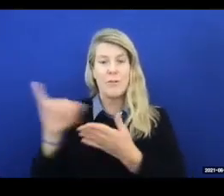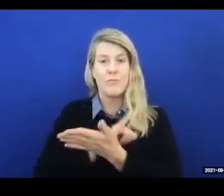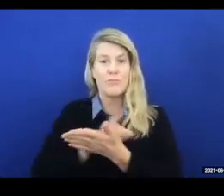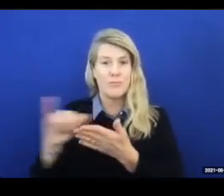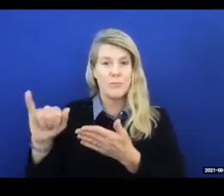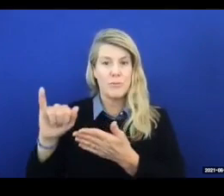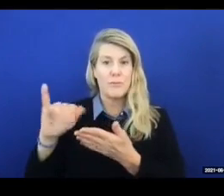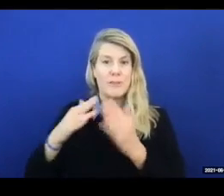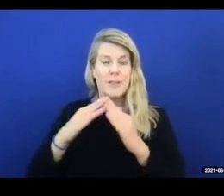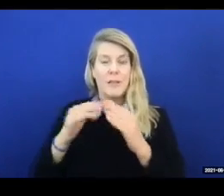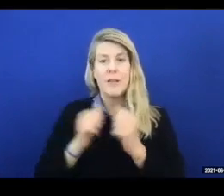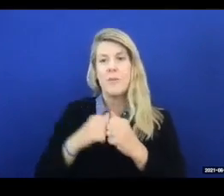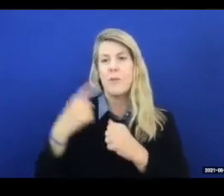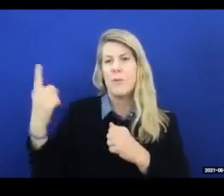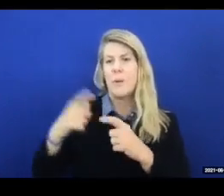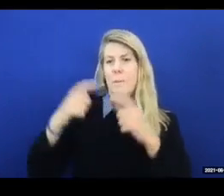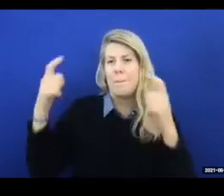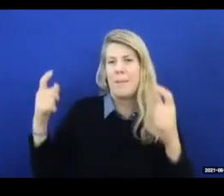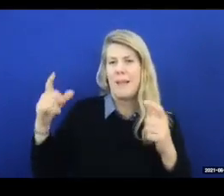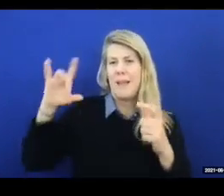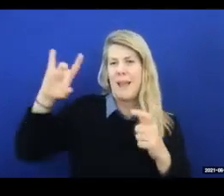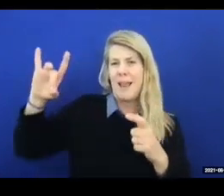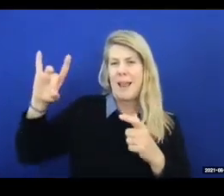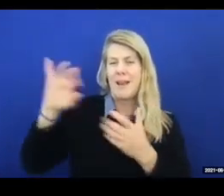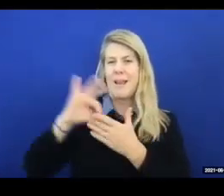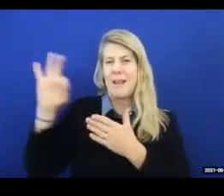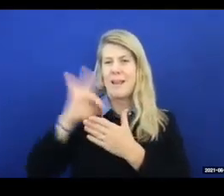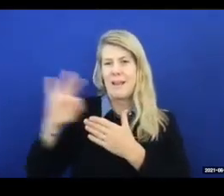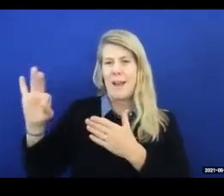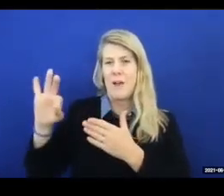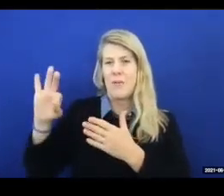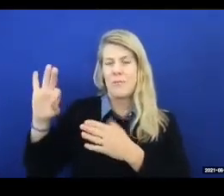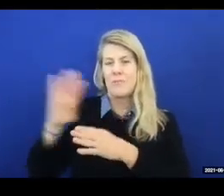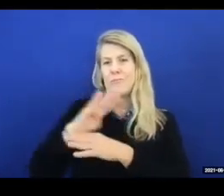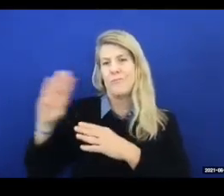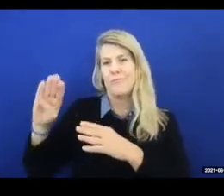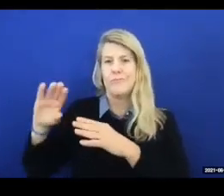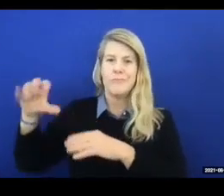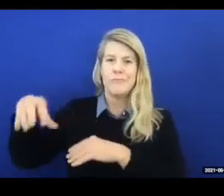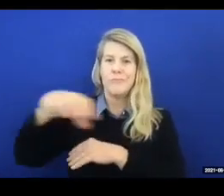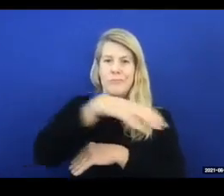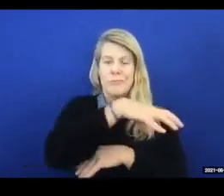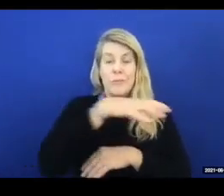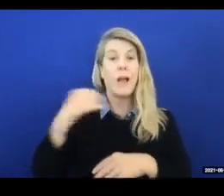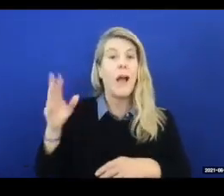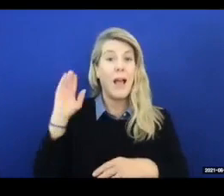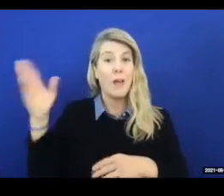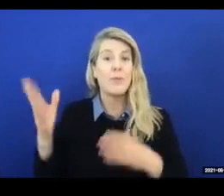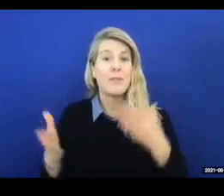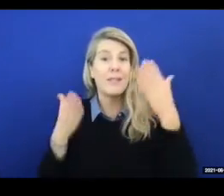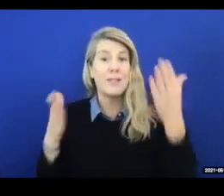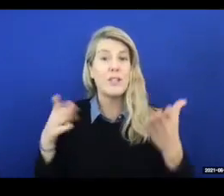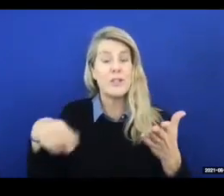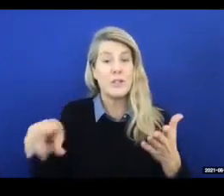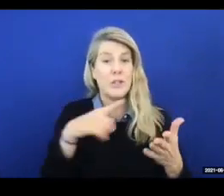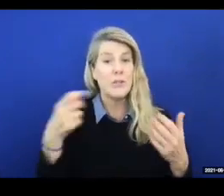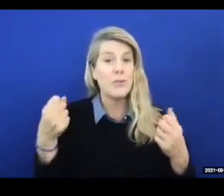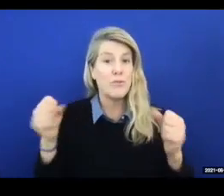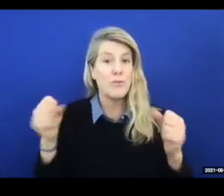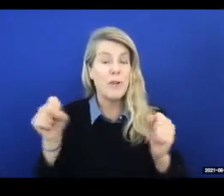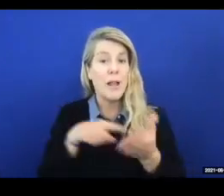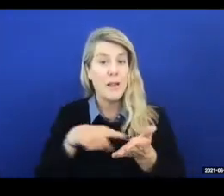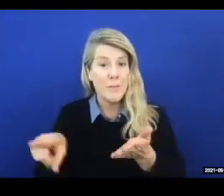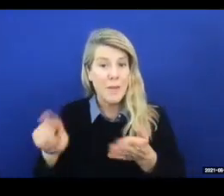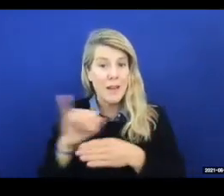of the big 8 accounting firms in the trust and estate department. I would highly recommend doing paid internships, as this